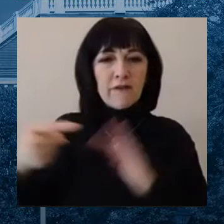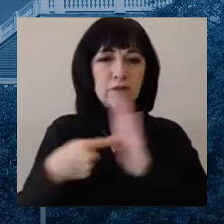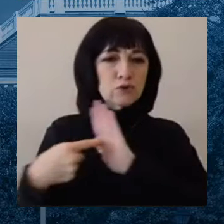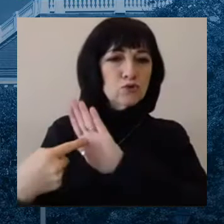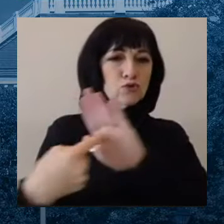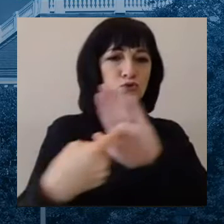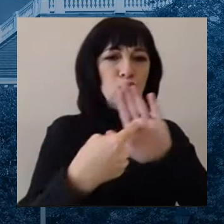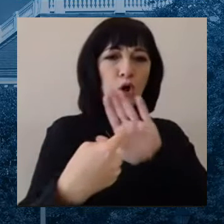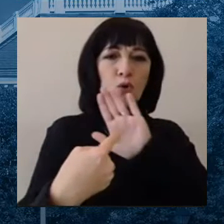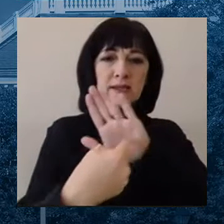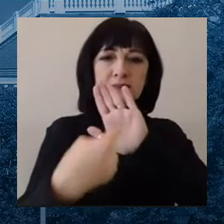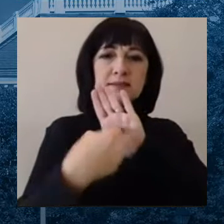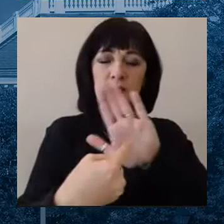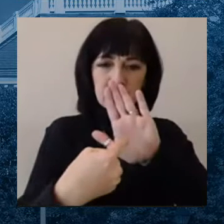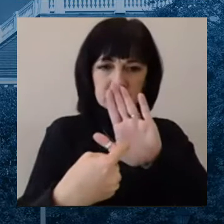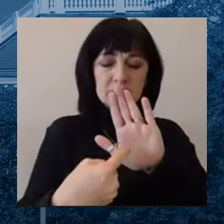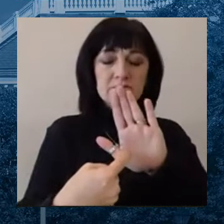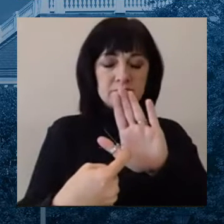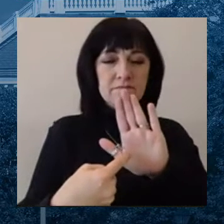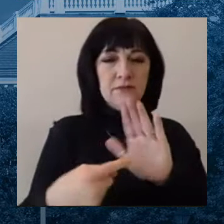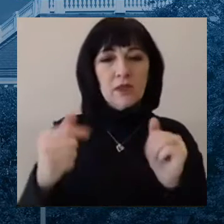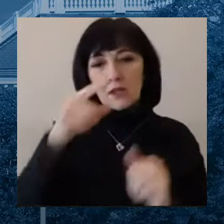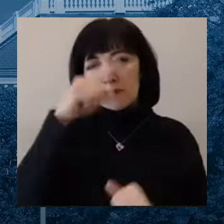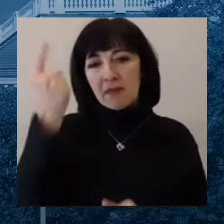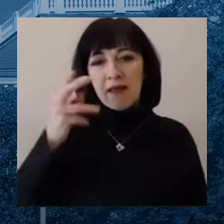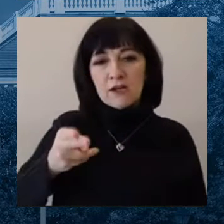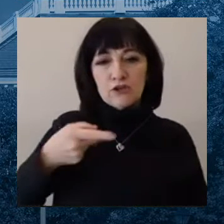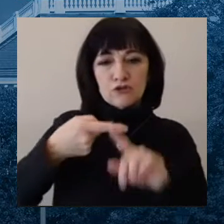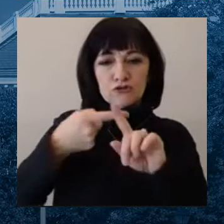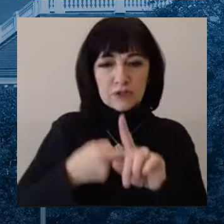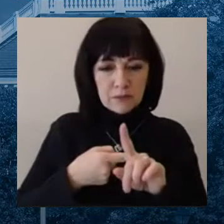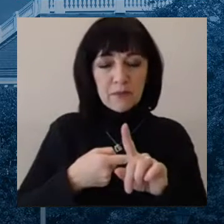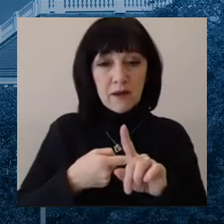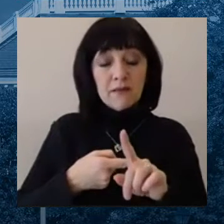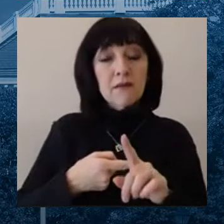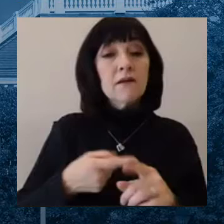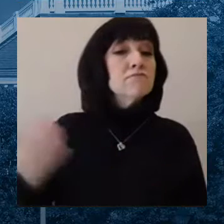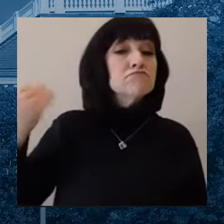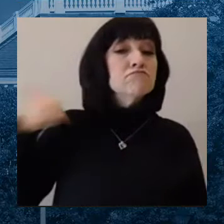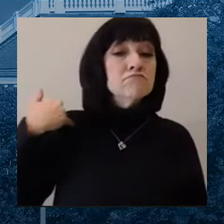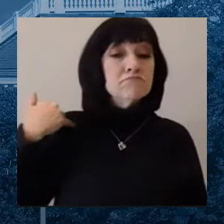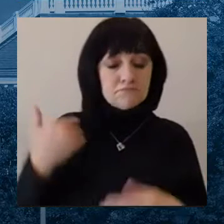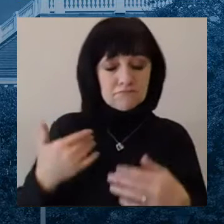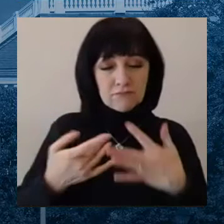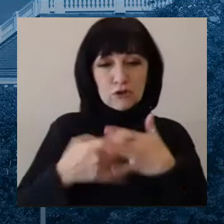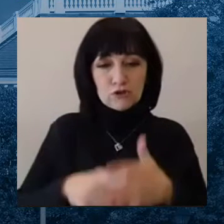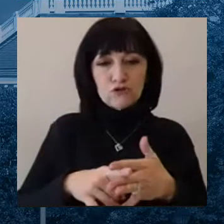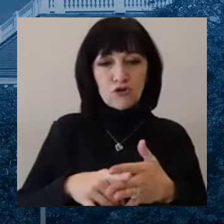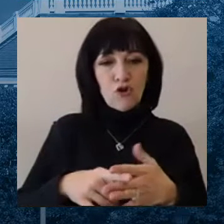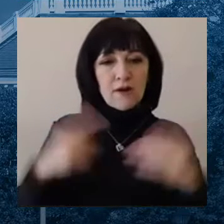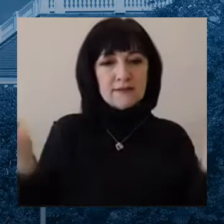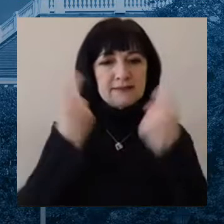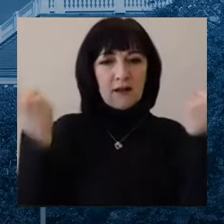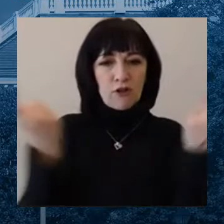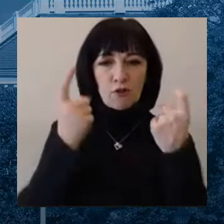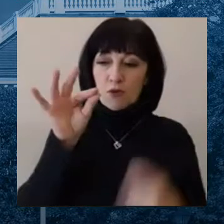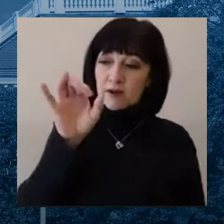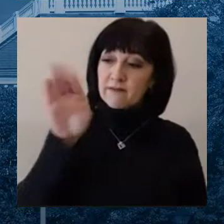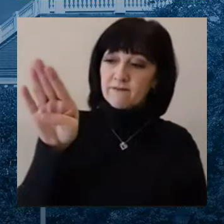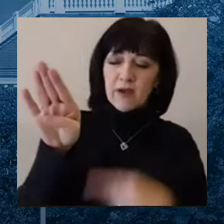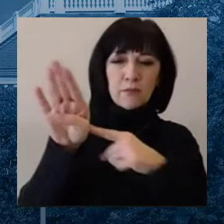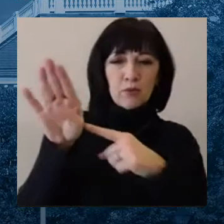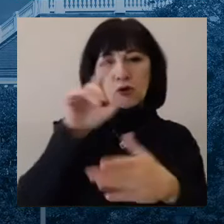that was capped off with the governor issuing a proclamation celebrating February as Black History